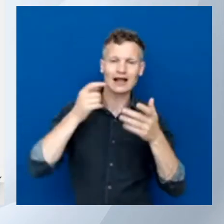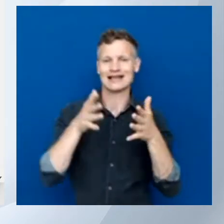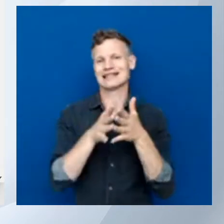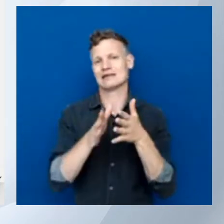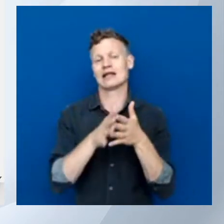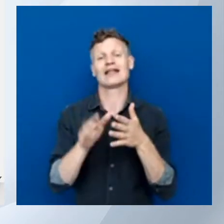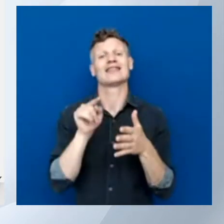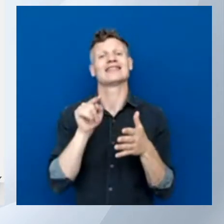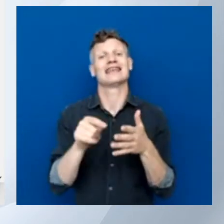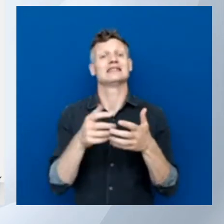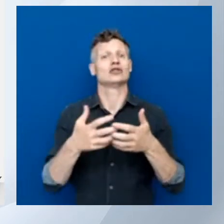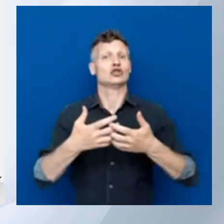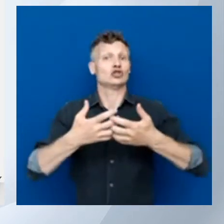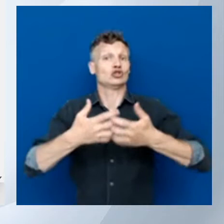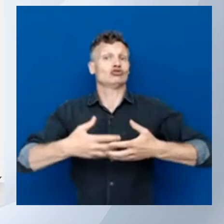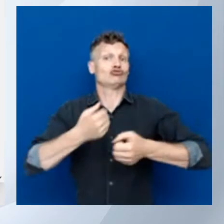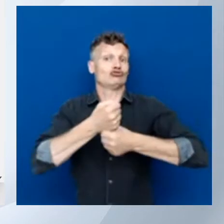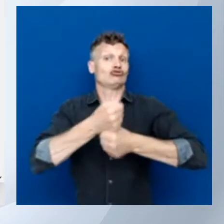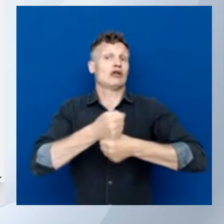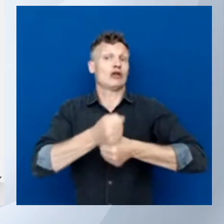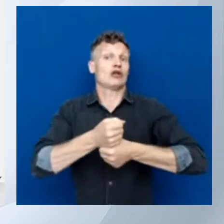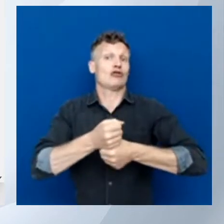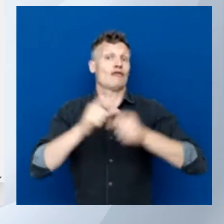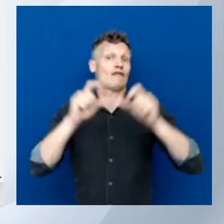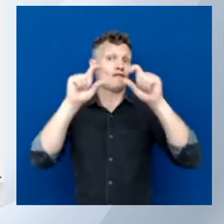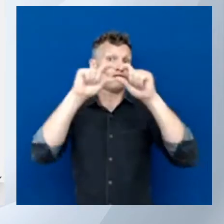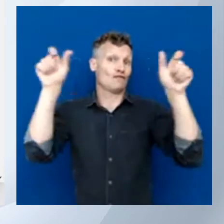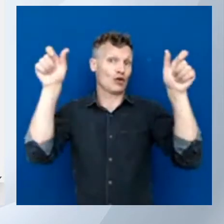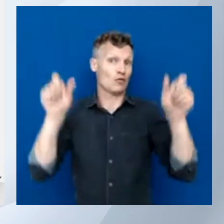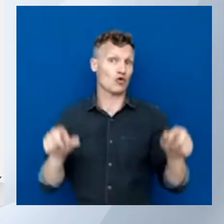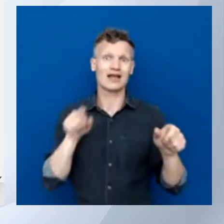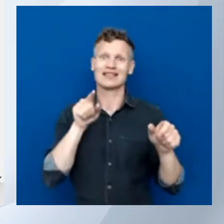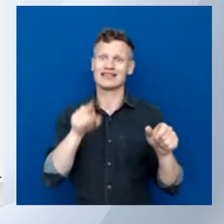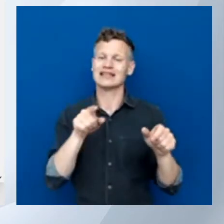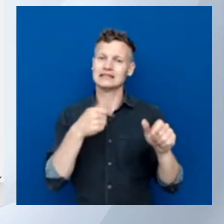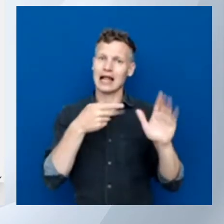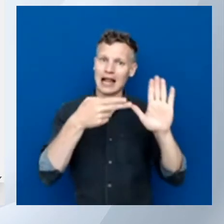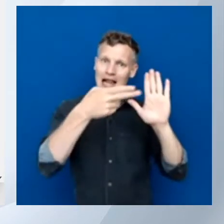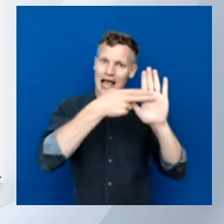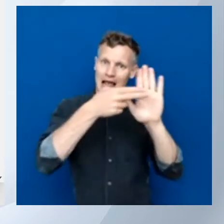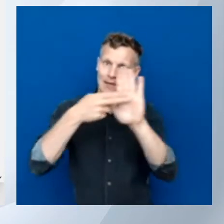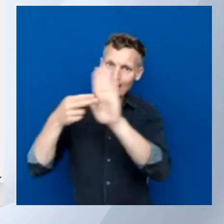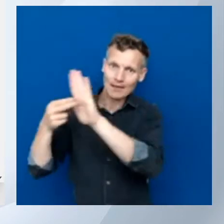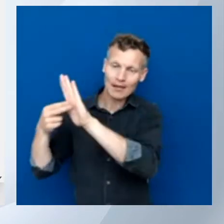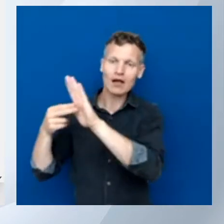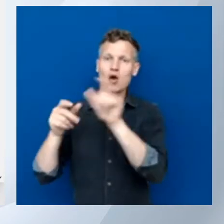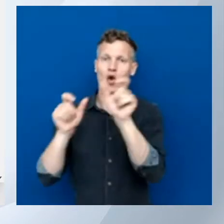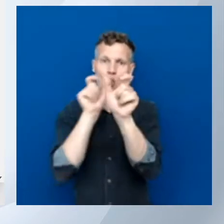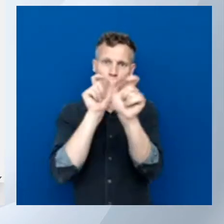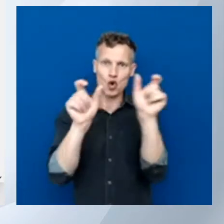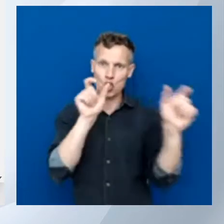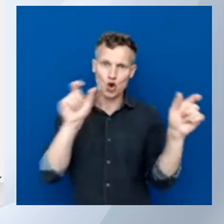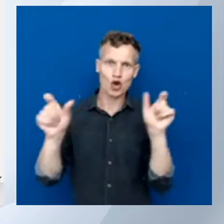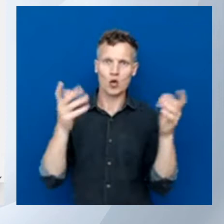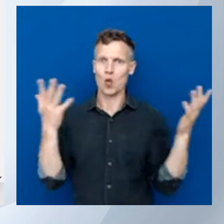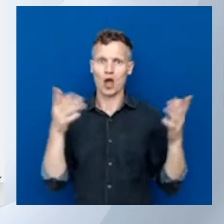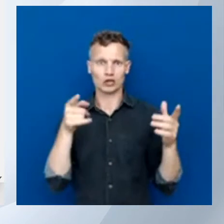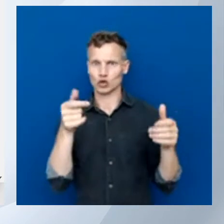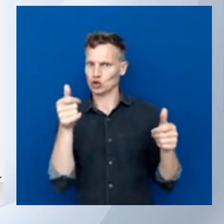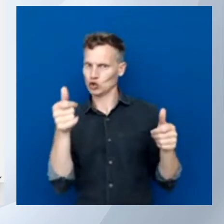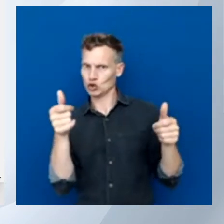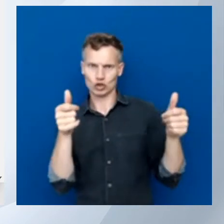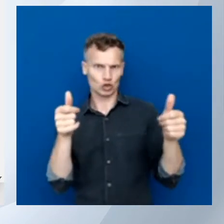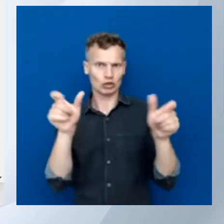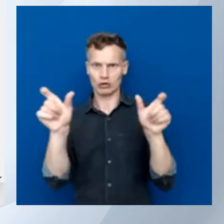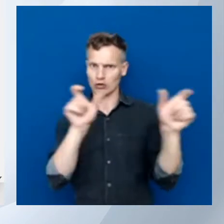And this tool predicts the labels and organizes the results, whether the words are useful, rationals, or should not be